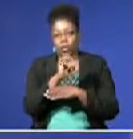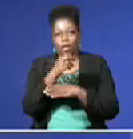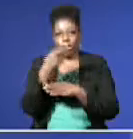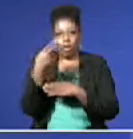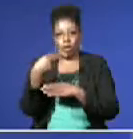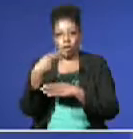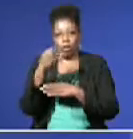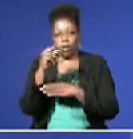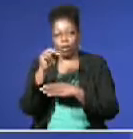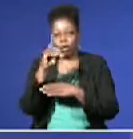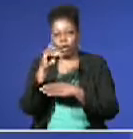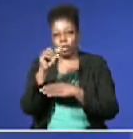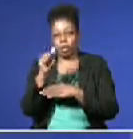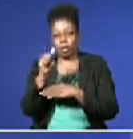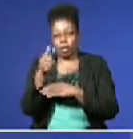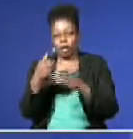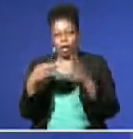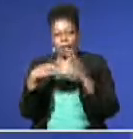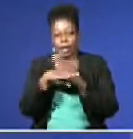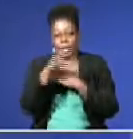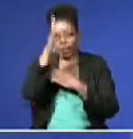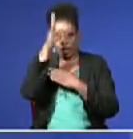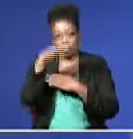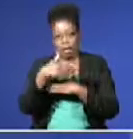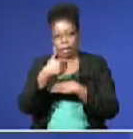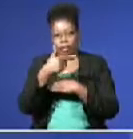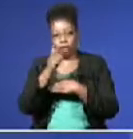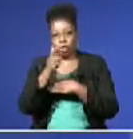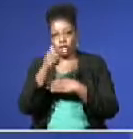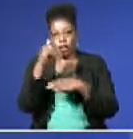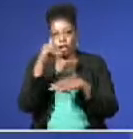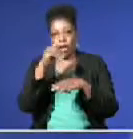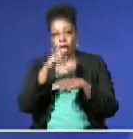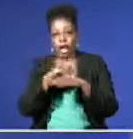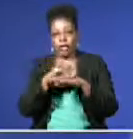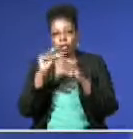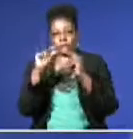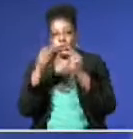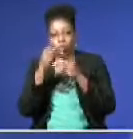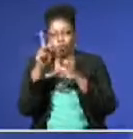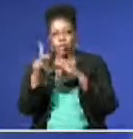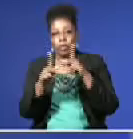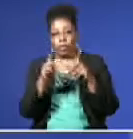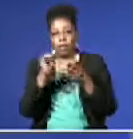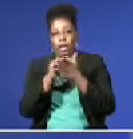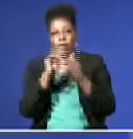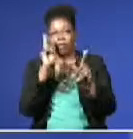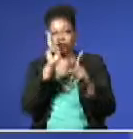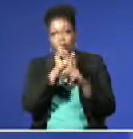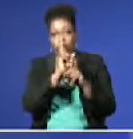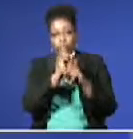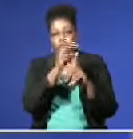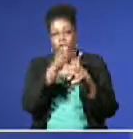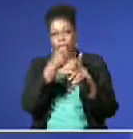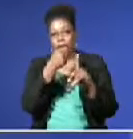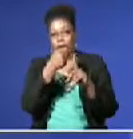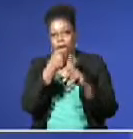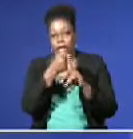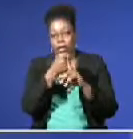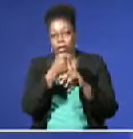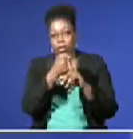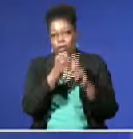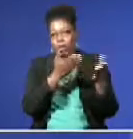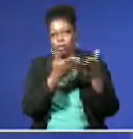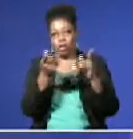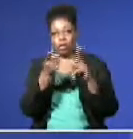by, firing shots into a crowd of people. The victim, who realized he was shot, was taken to hospital where he's listed